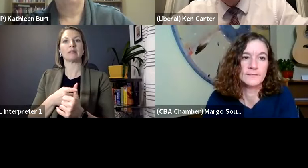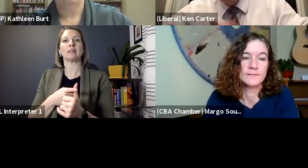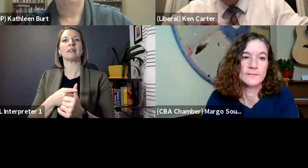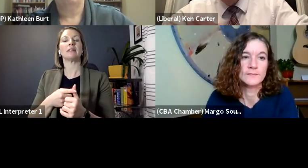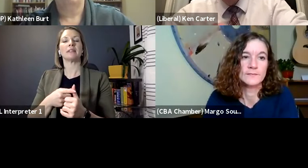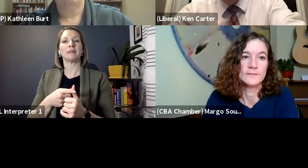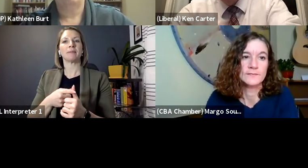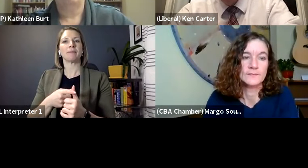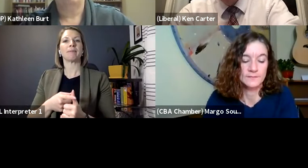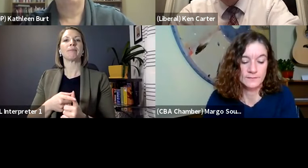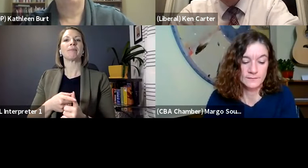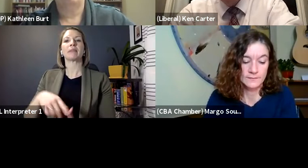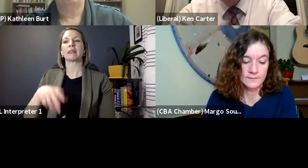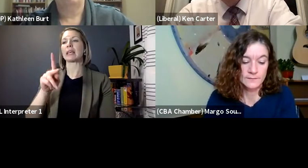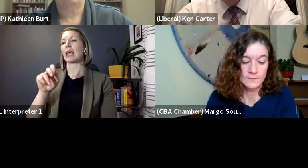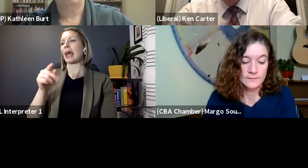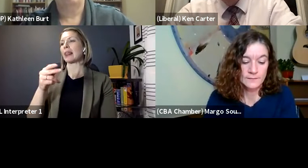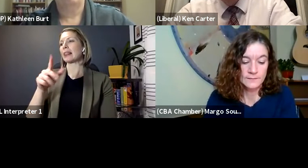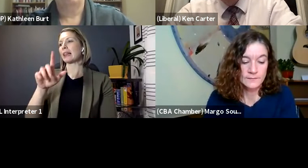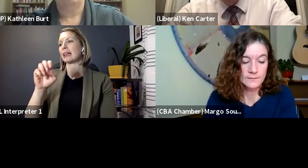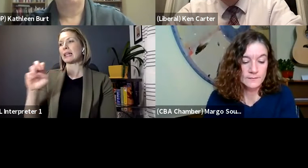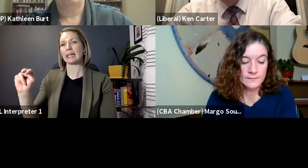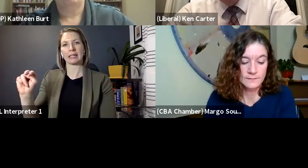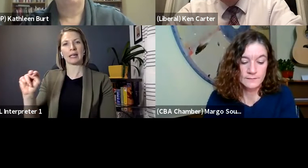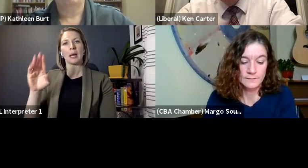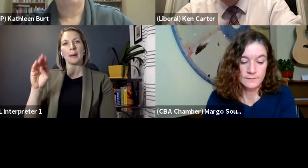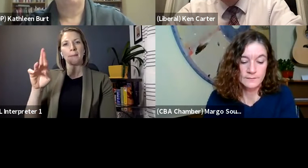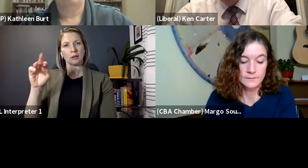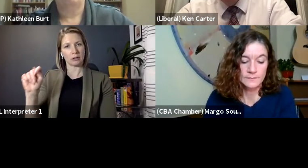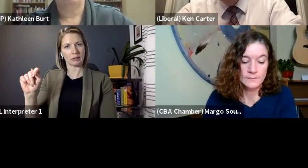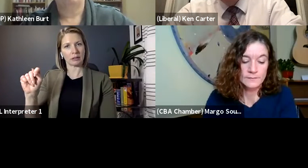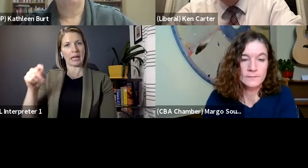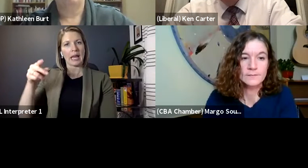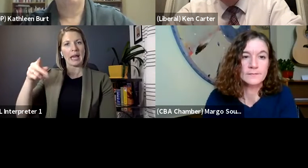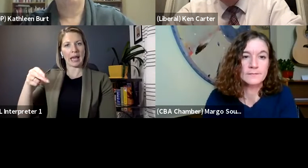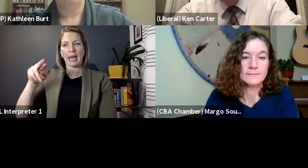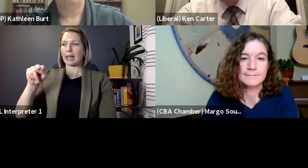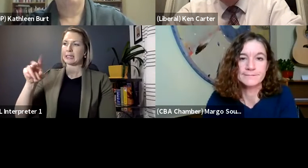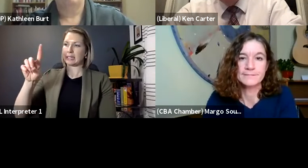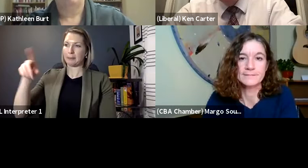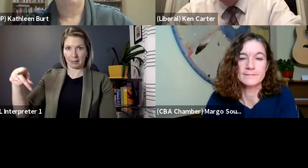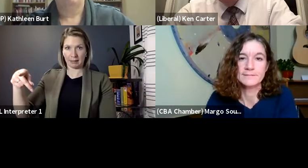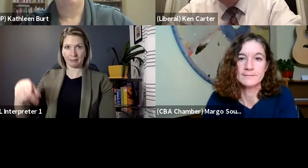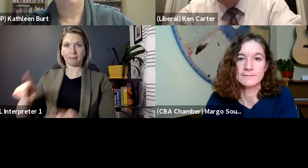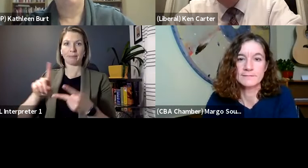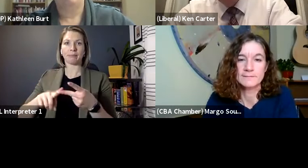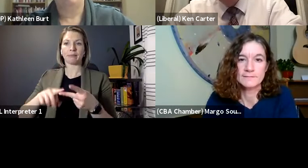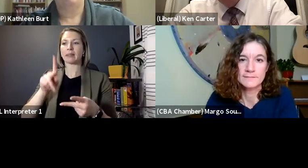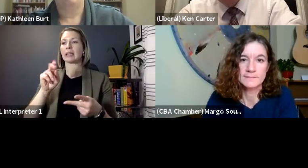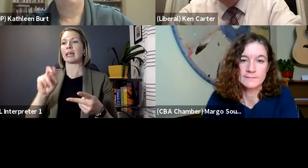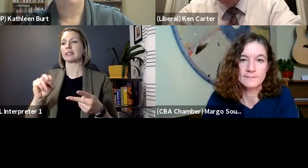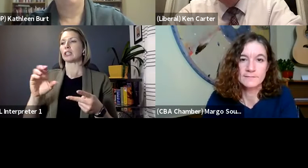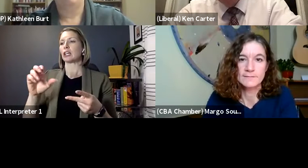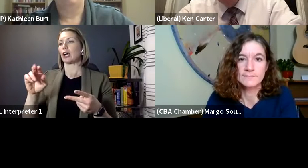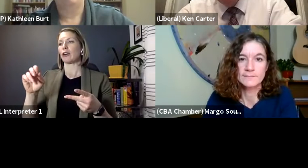have Ms. Kathleen Burt representing the NDP Newfoundland and Labrador. And we have Mr. Ken Carter, representing the